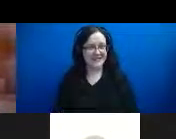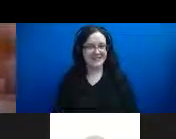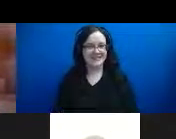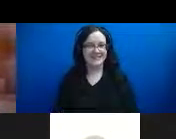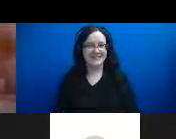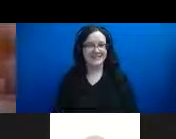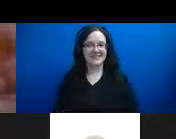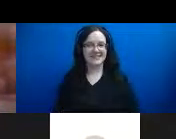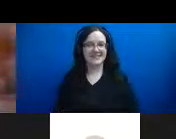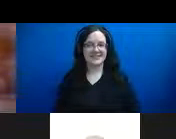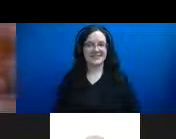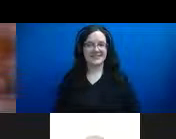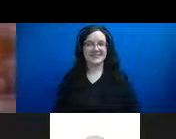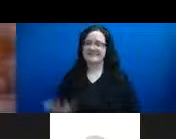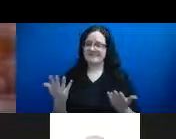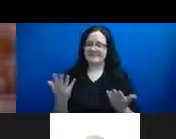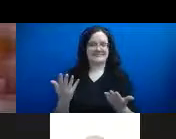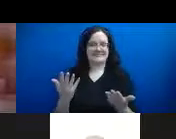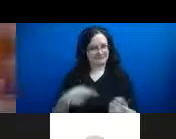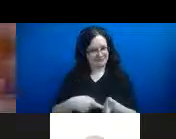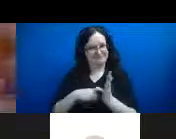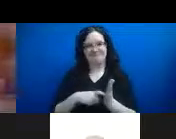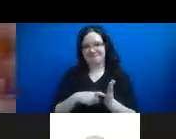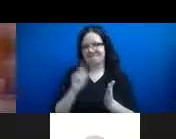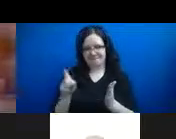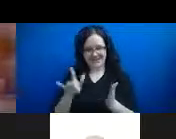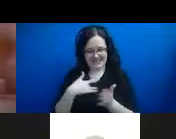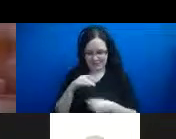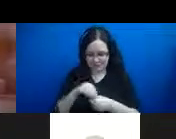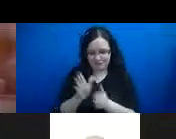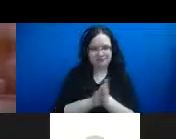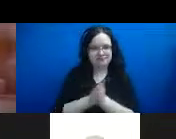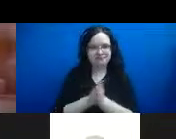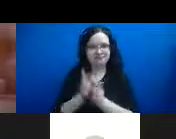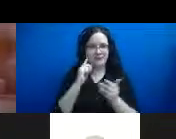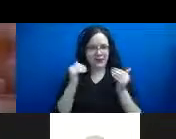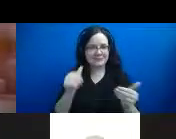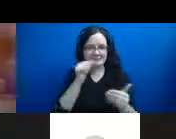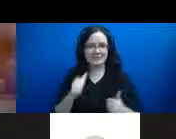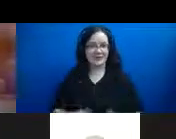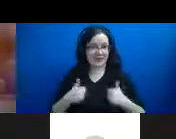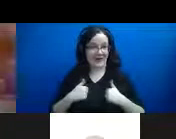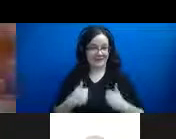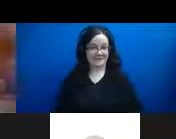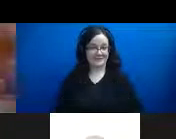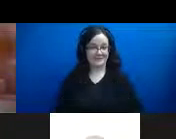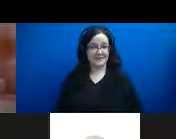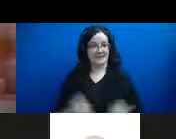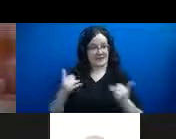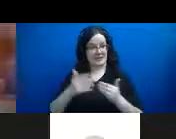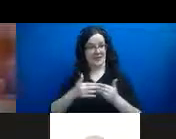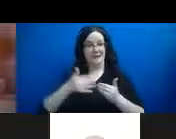It was sort of a necessary component of survival. And here we are today, in